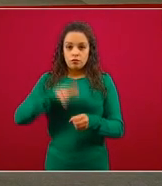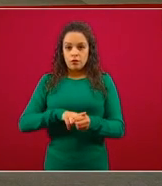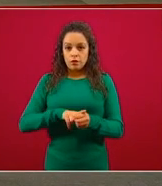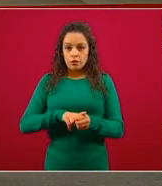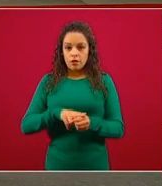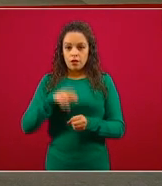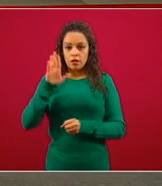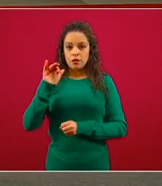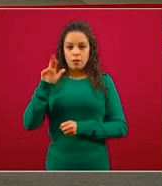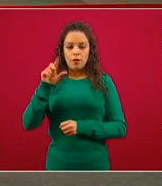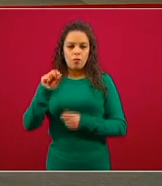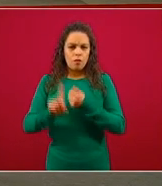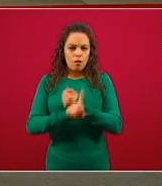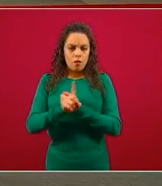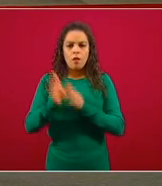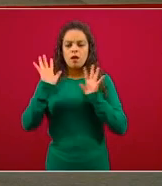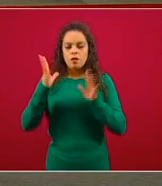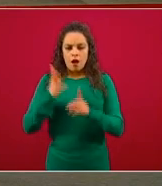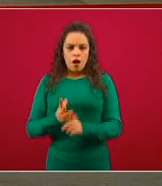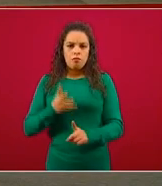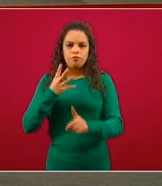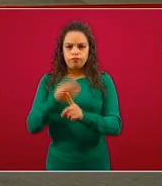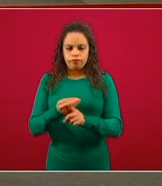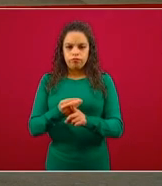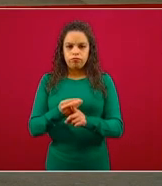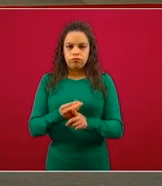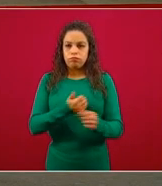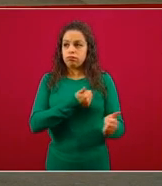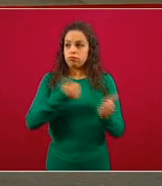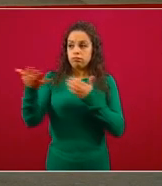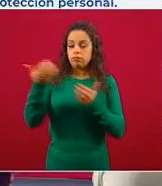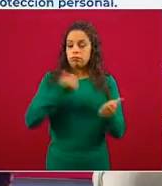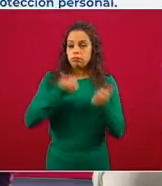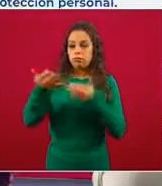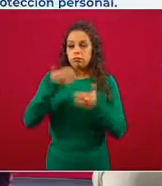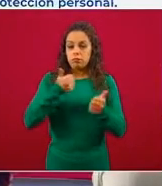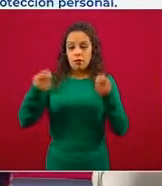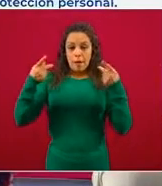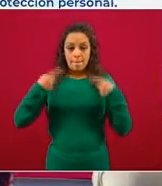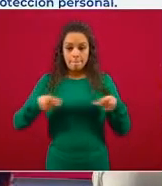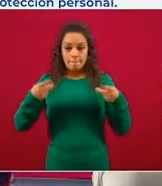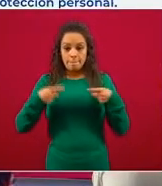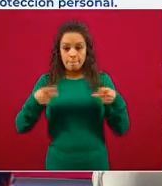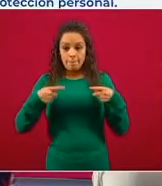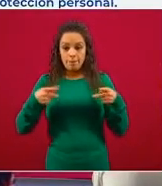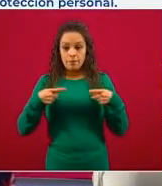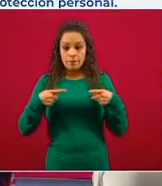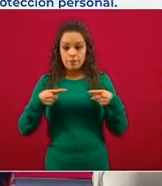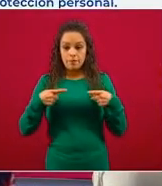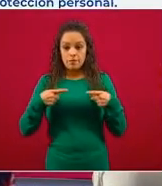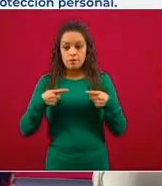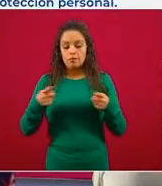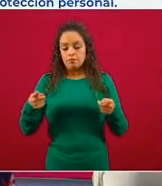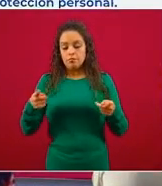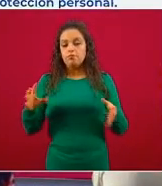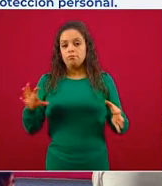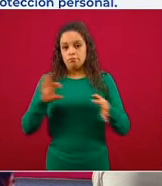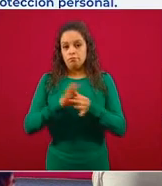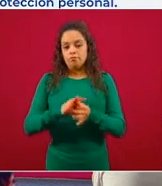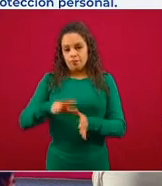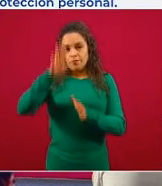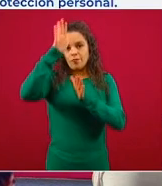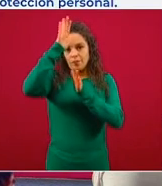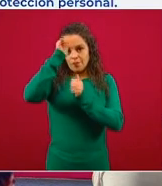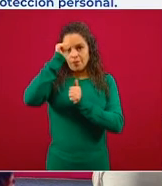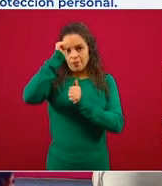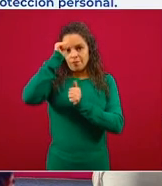problem with engineering, and they resolved that and transferred patients under the agreement